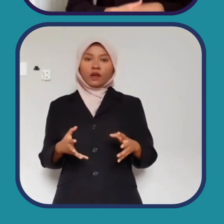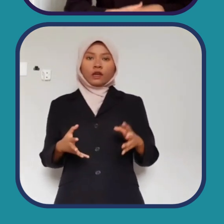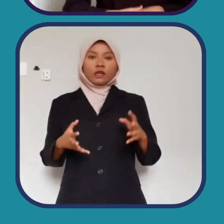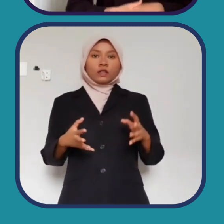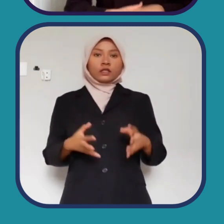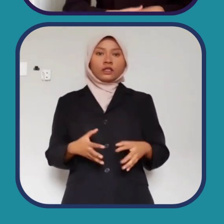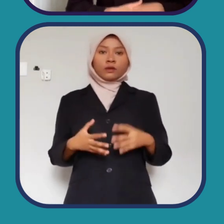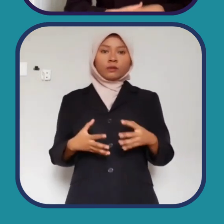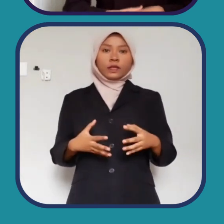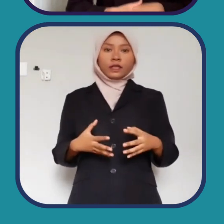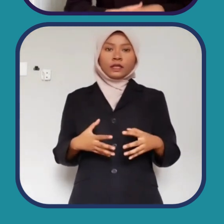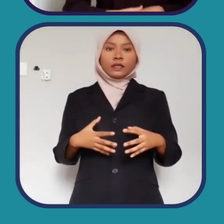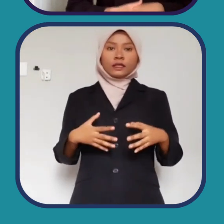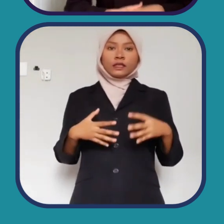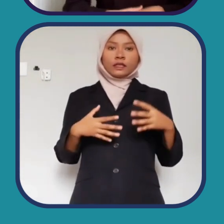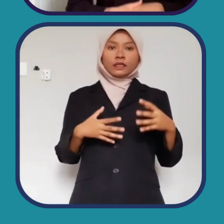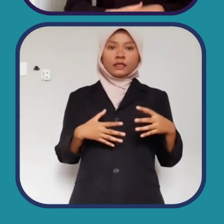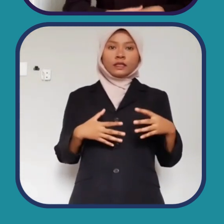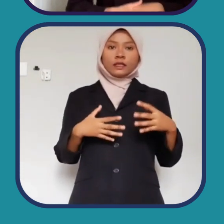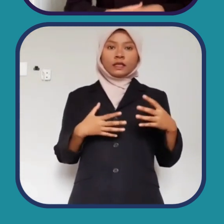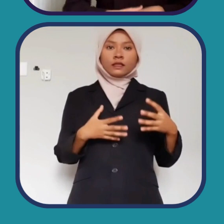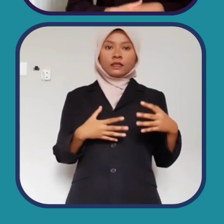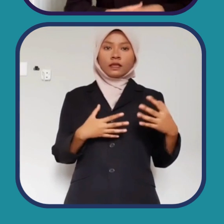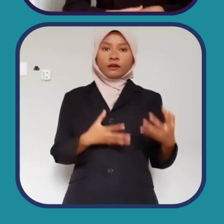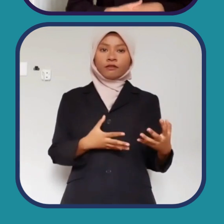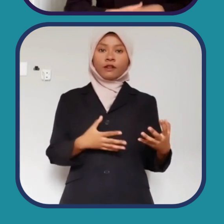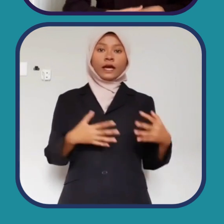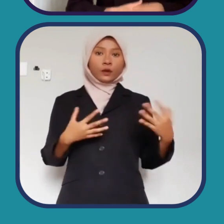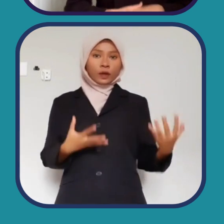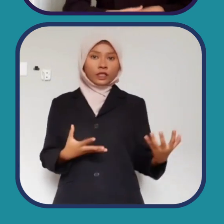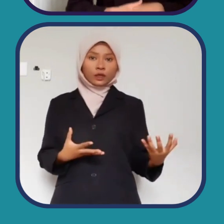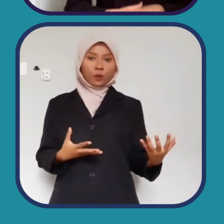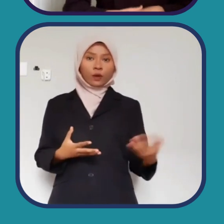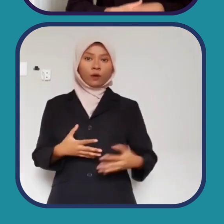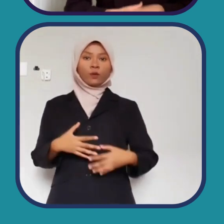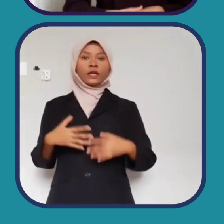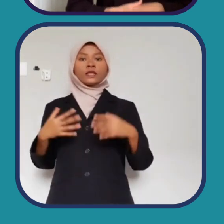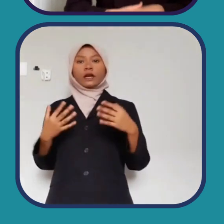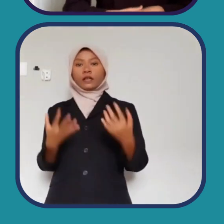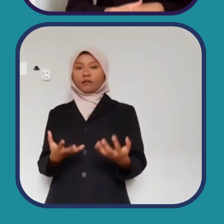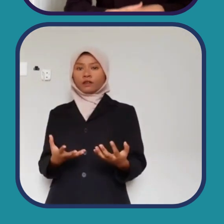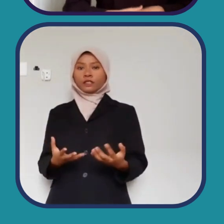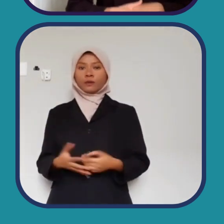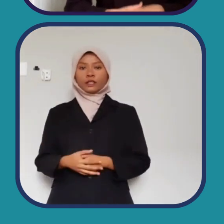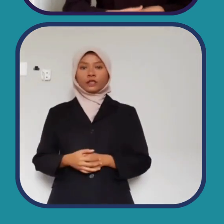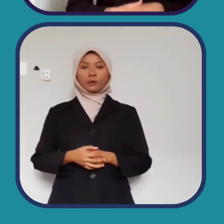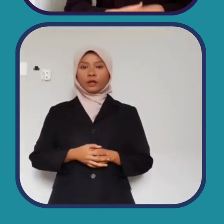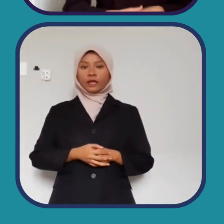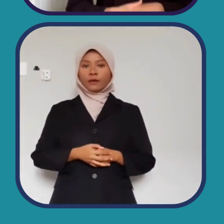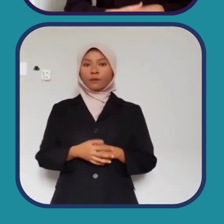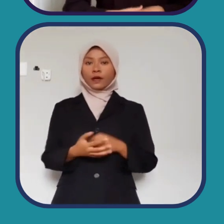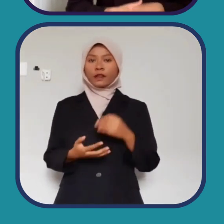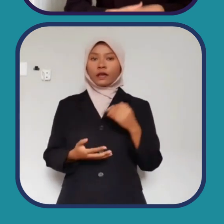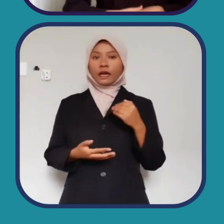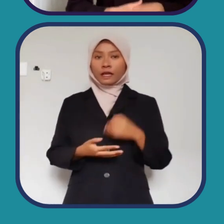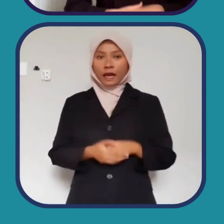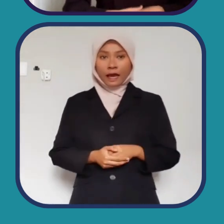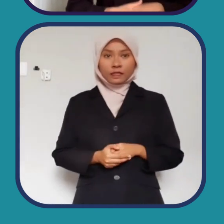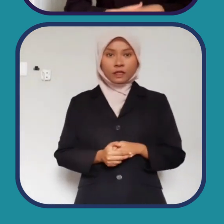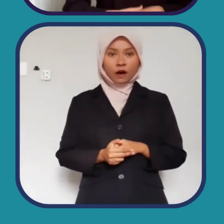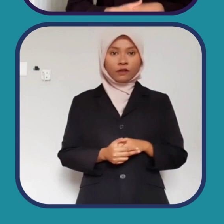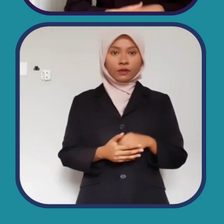So, German is a distinctive language where words are given special meaning by